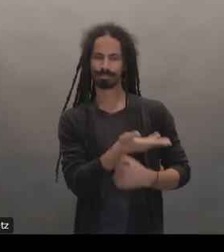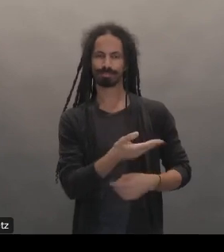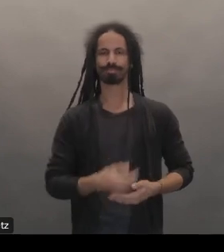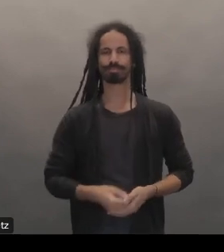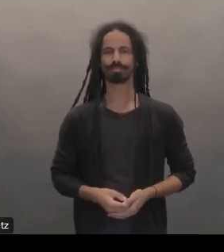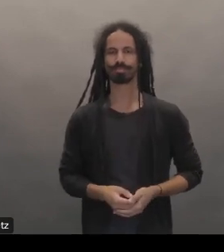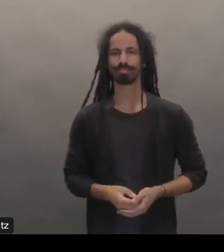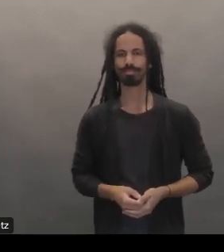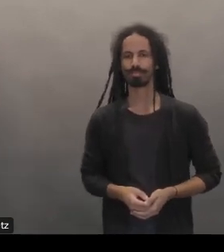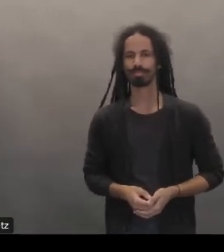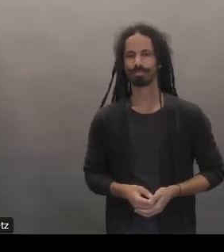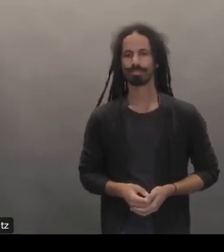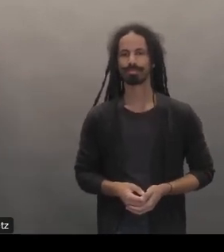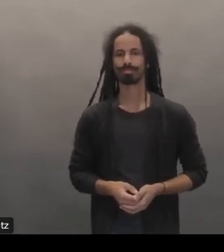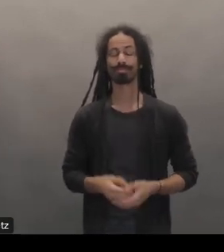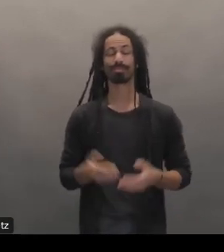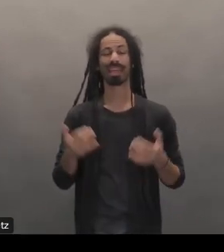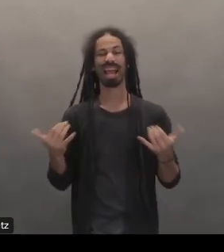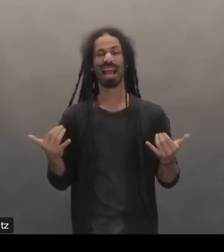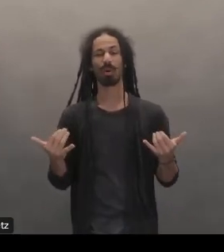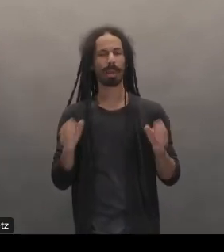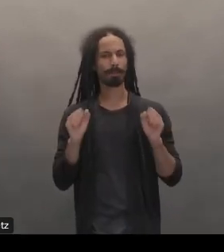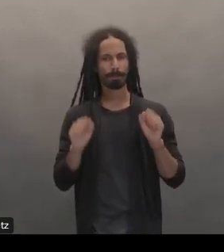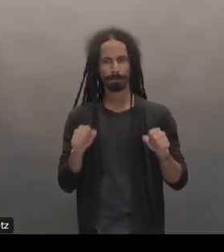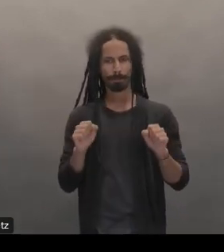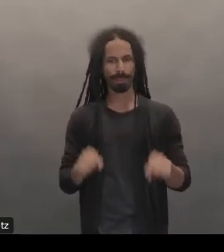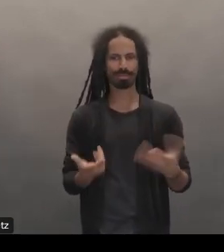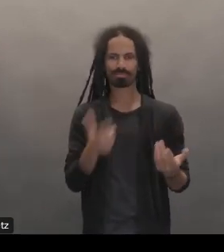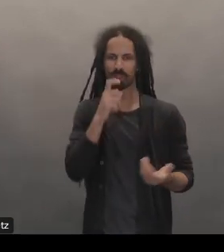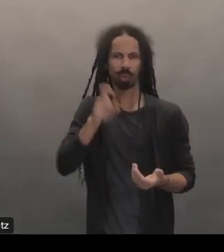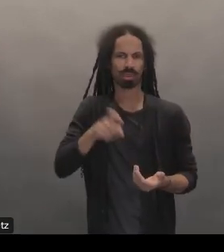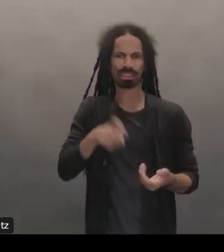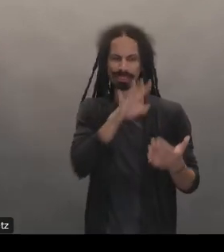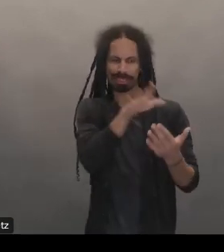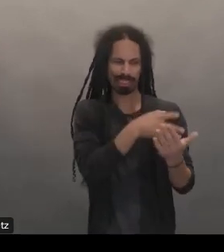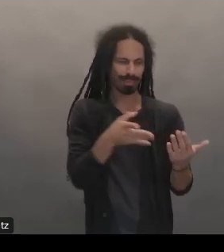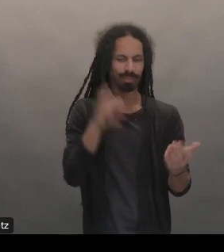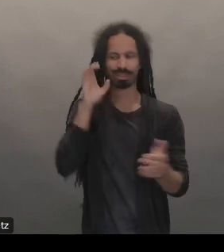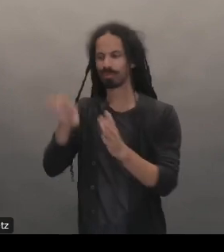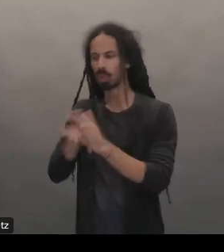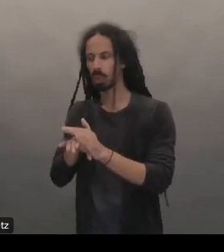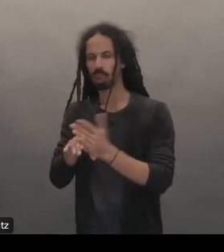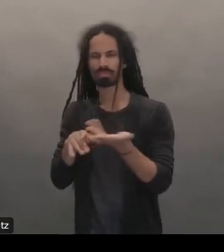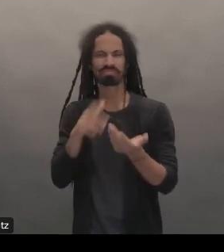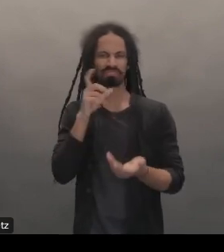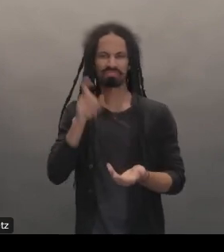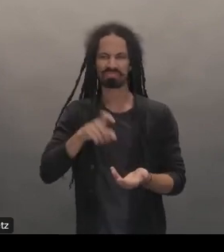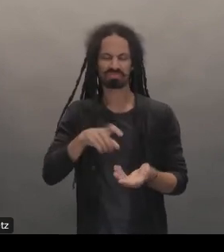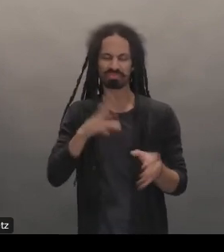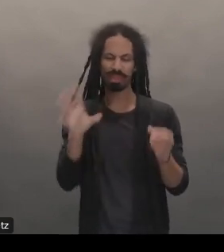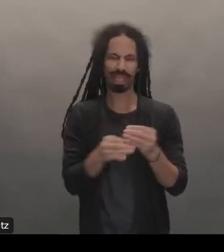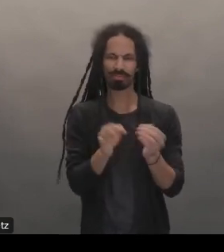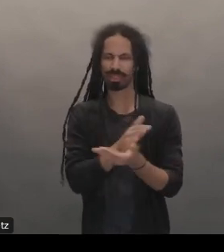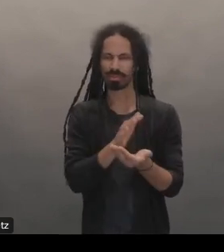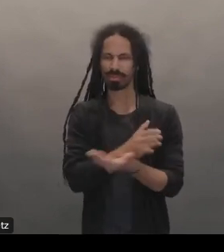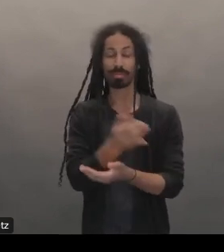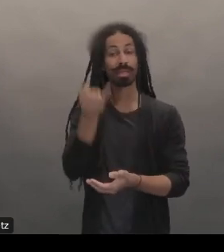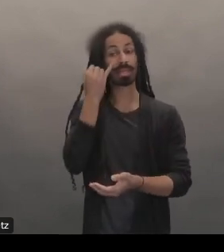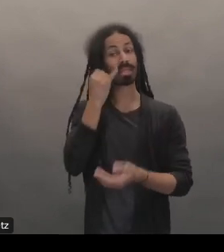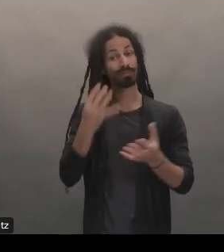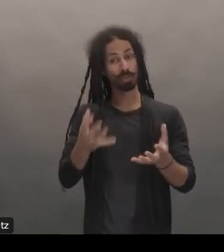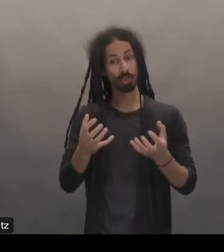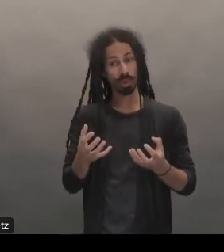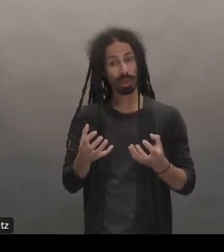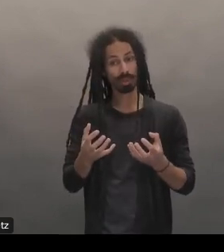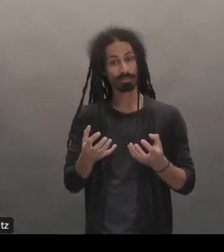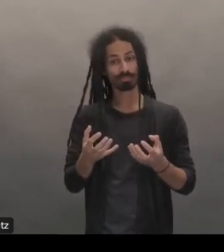Now, it's possible that you won't have to use figures or tables in your papers, but if you do want to, and if you think that